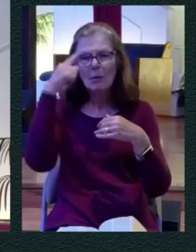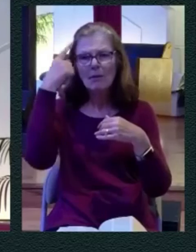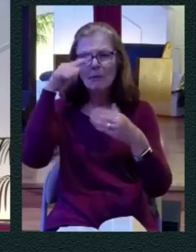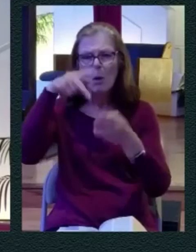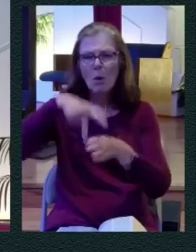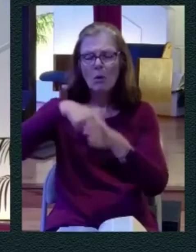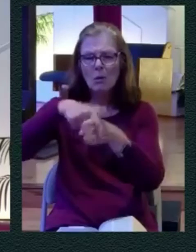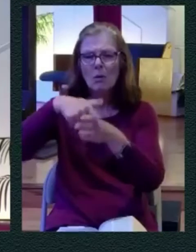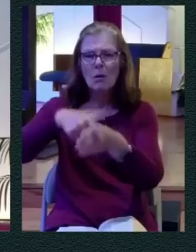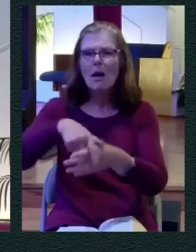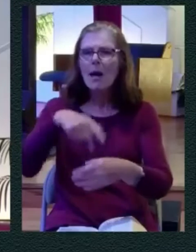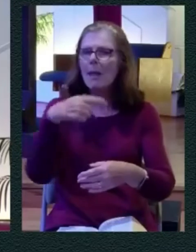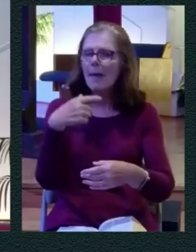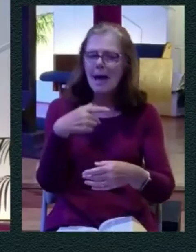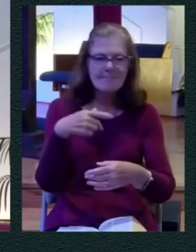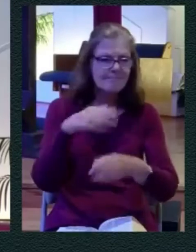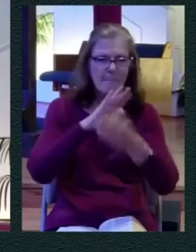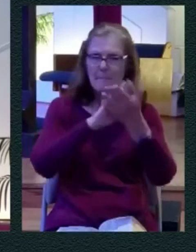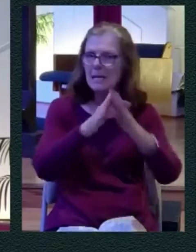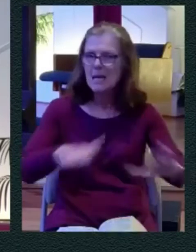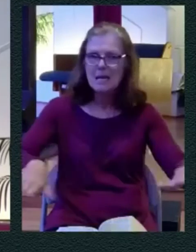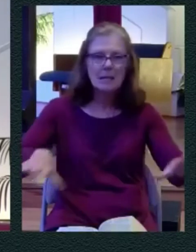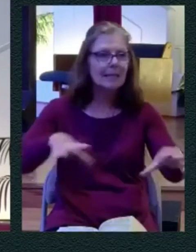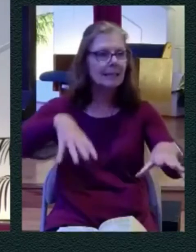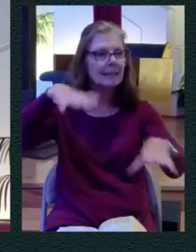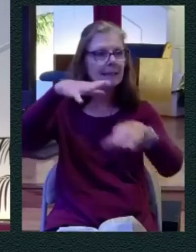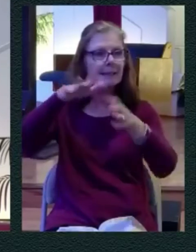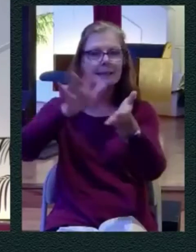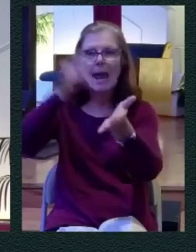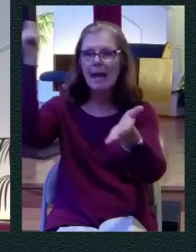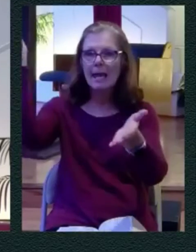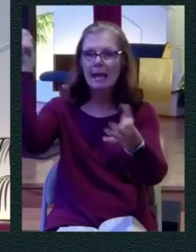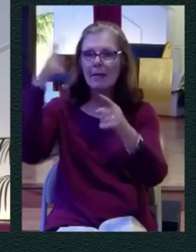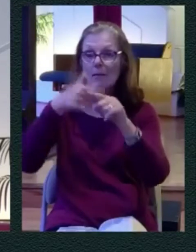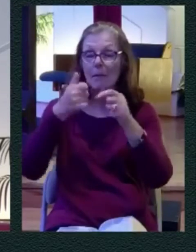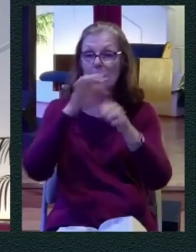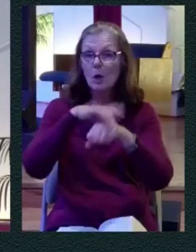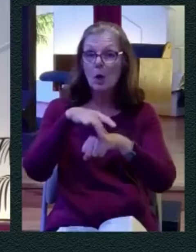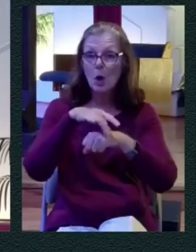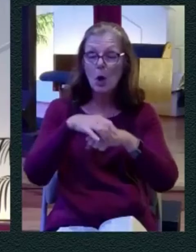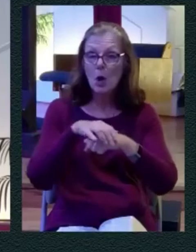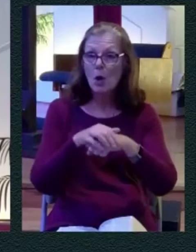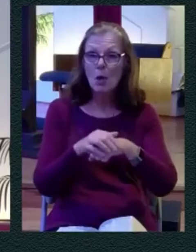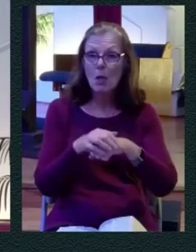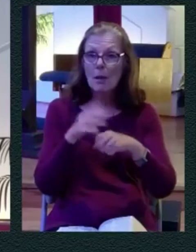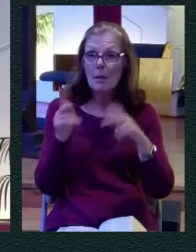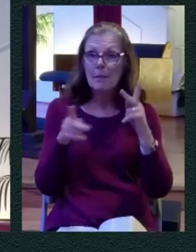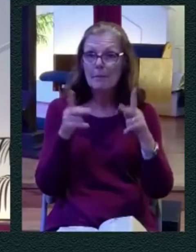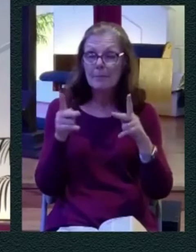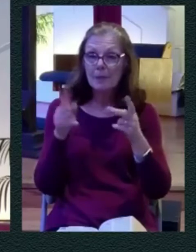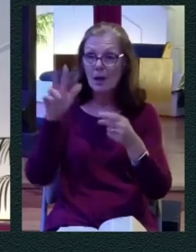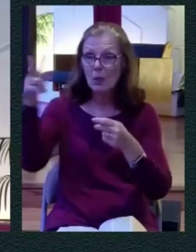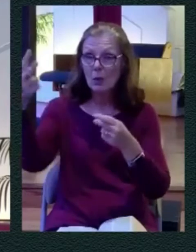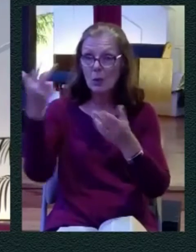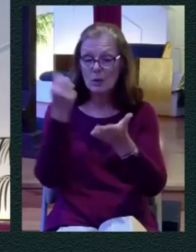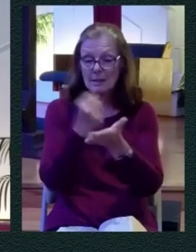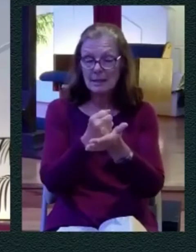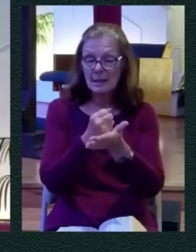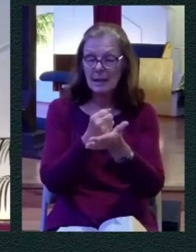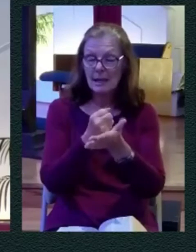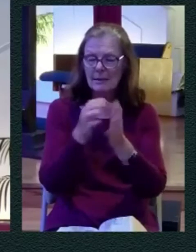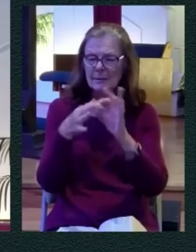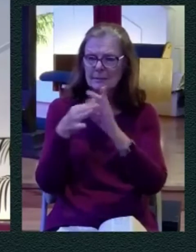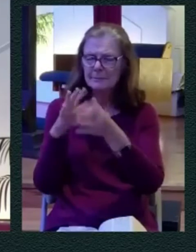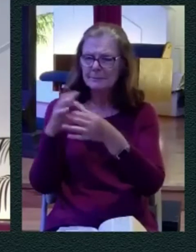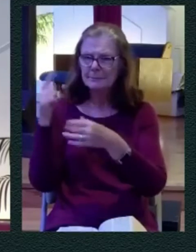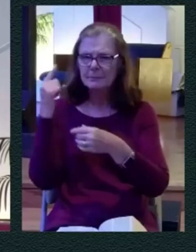that men would slay one another, and a great sword was given to him. When he broke the third seal, I heard the third living creature saying,